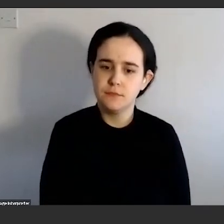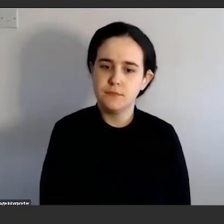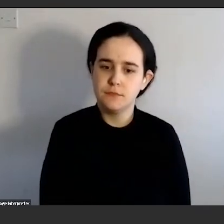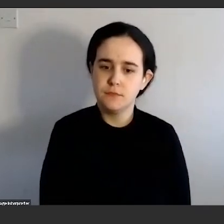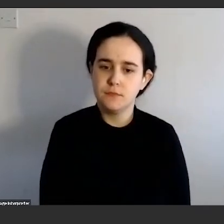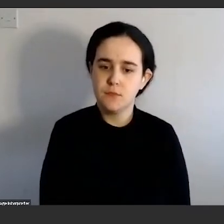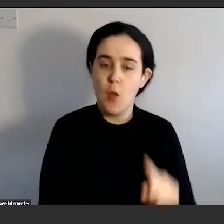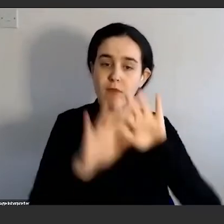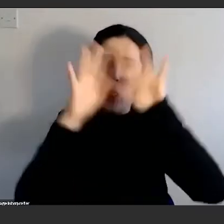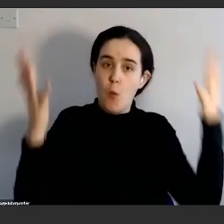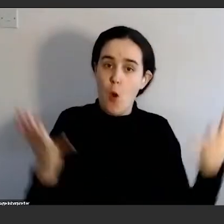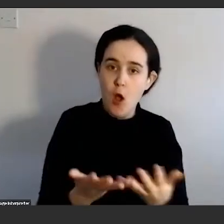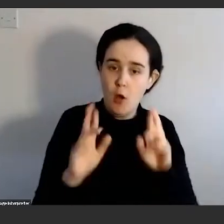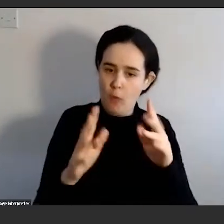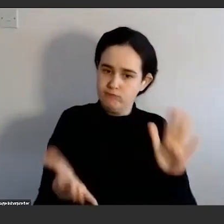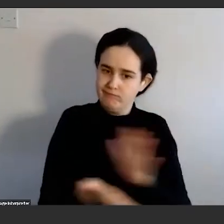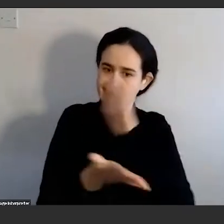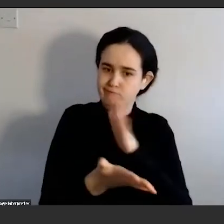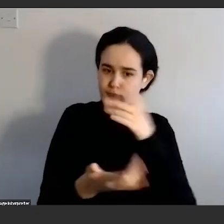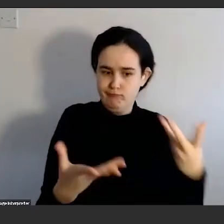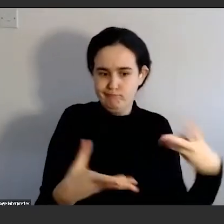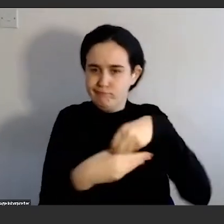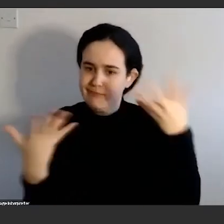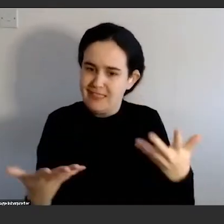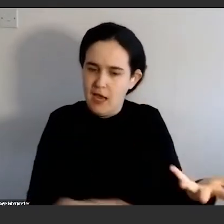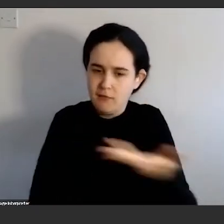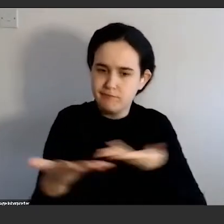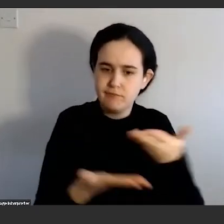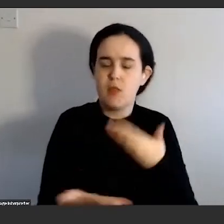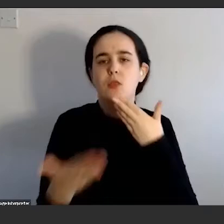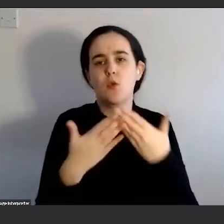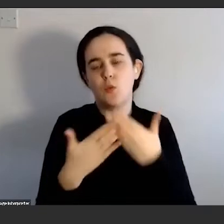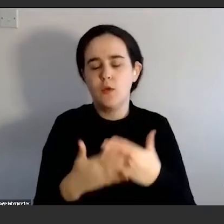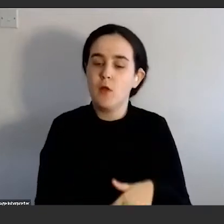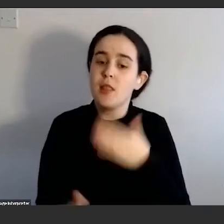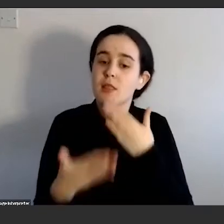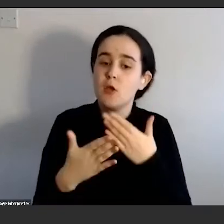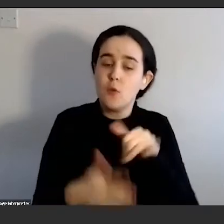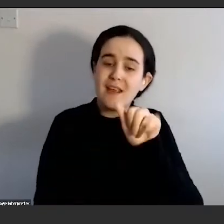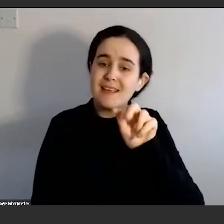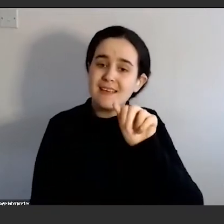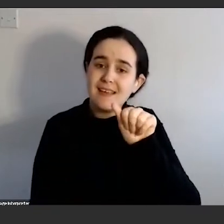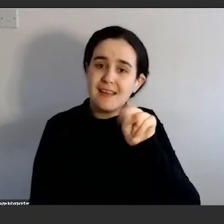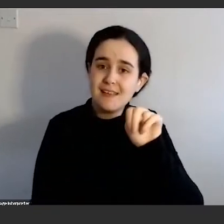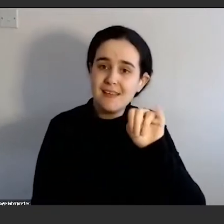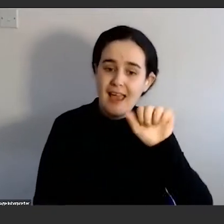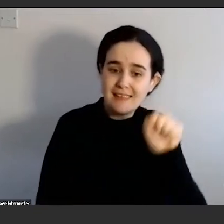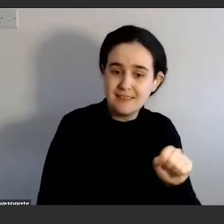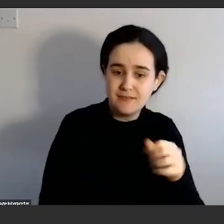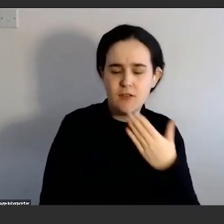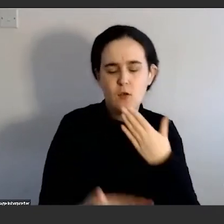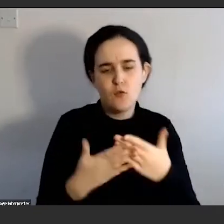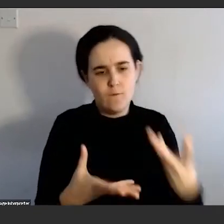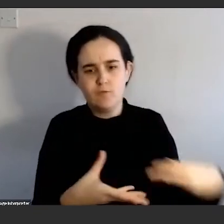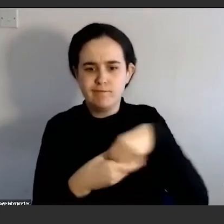Thank you so much, Yanis. If you're watching right now, you've already made a commitment. You've registered, you've